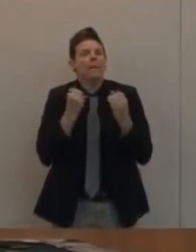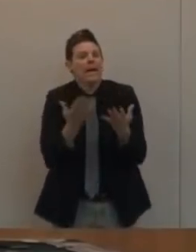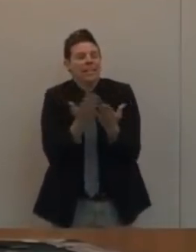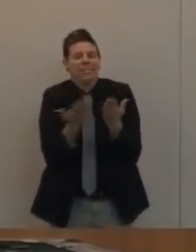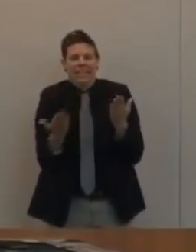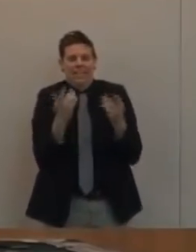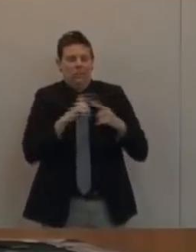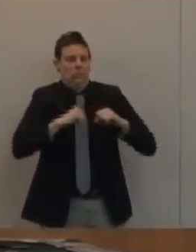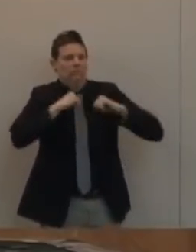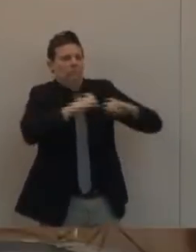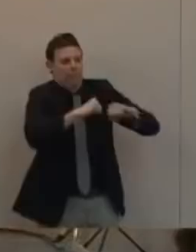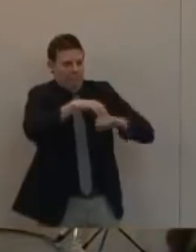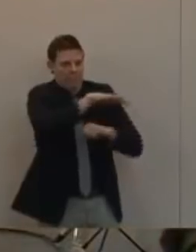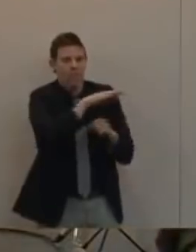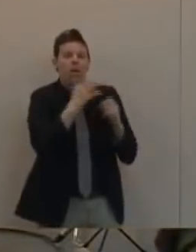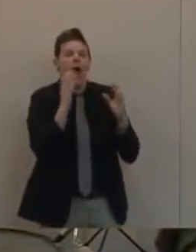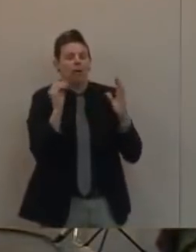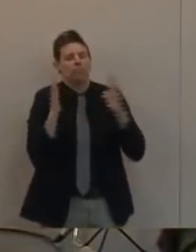communities.